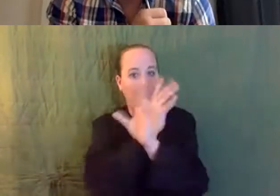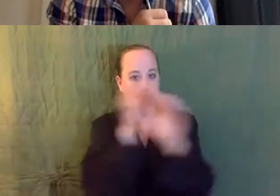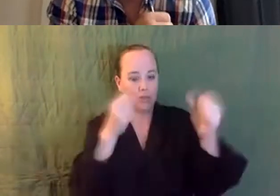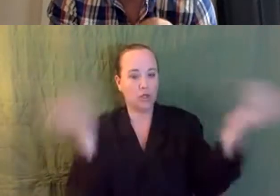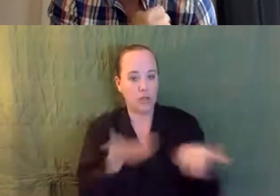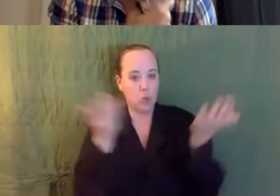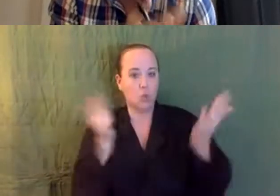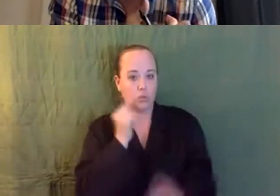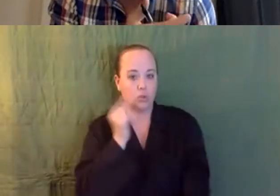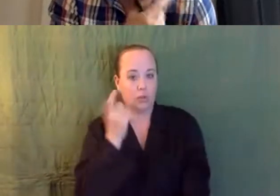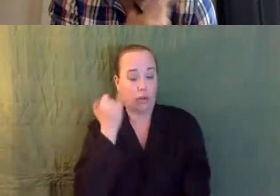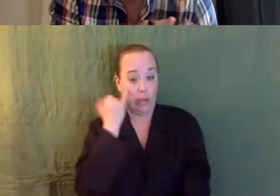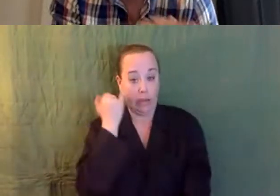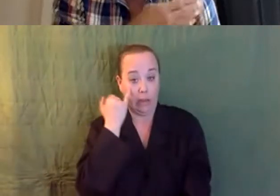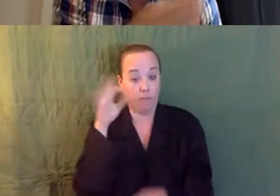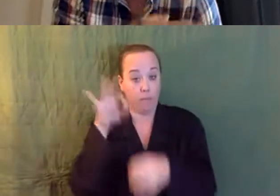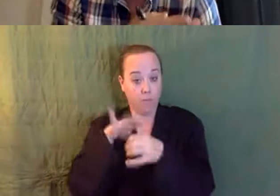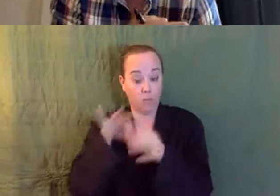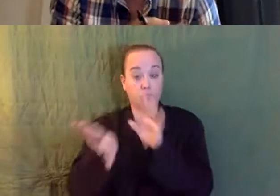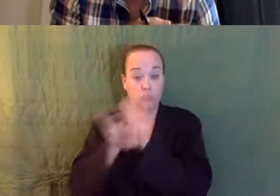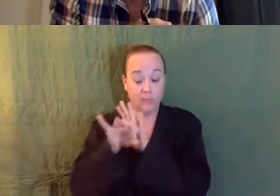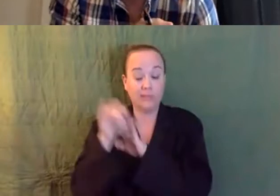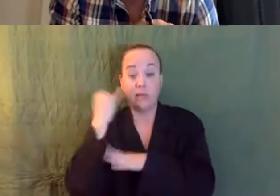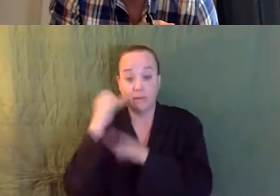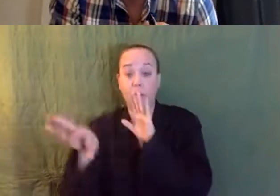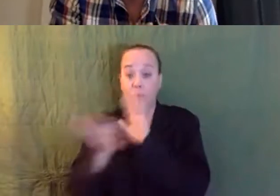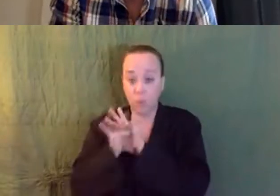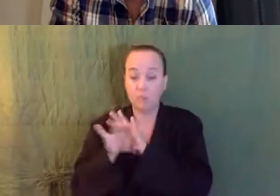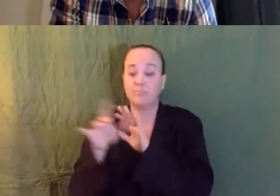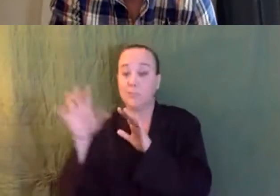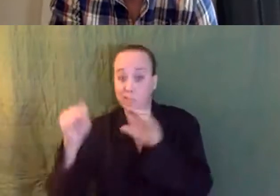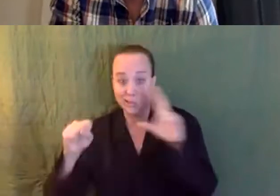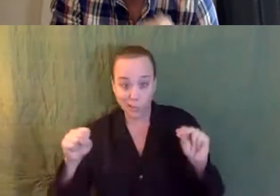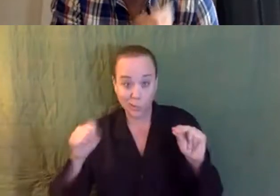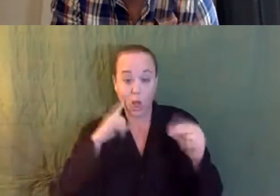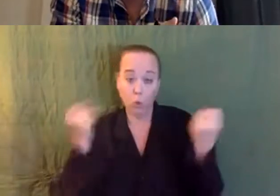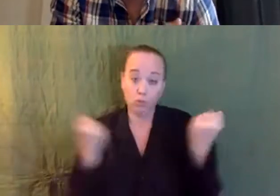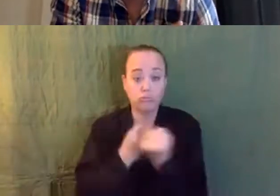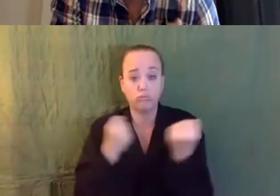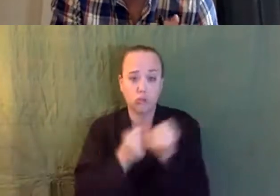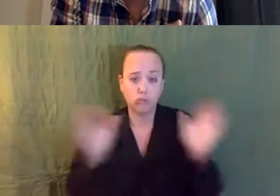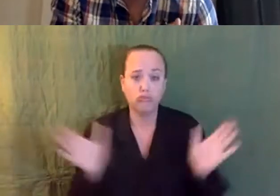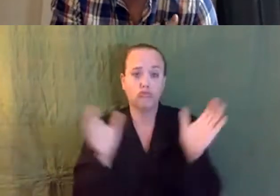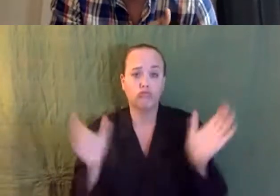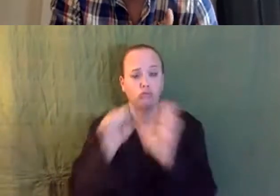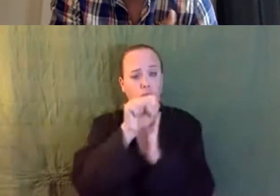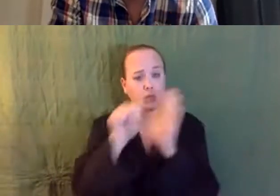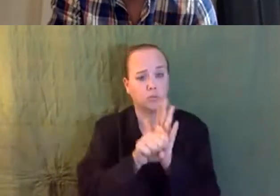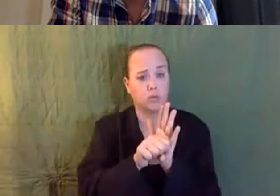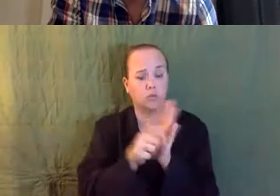Antonio. If I were elected, and whether I'm elected or not, I'm going to advocate at the state for a mandatory